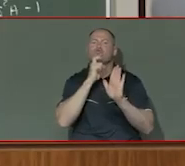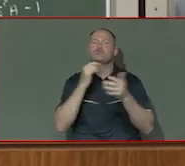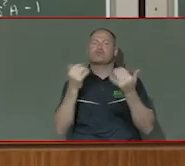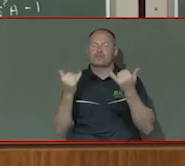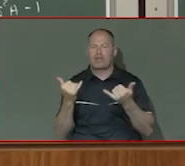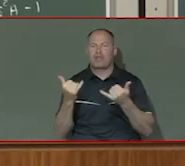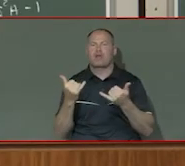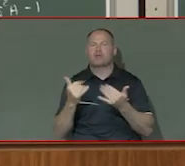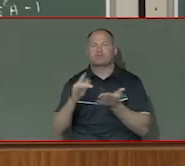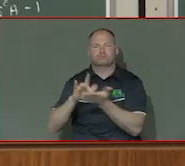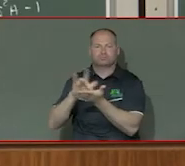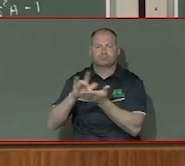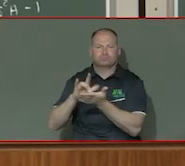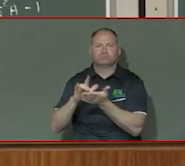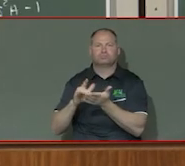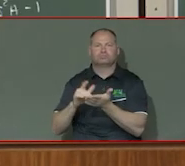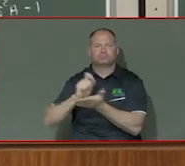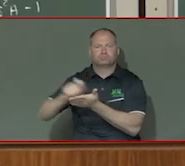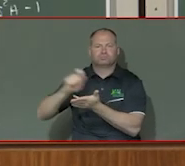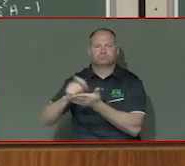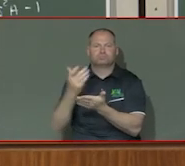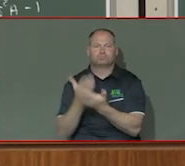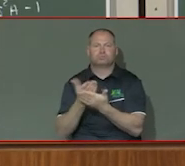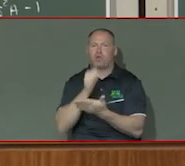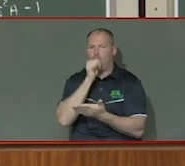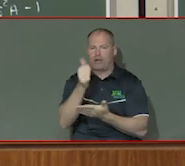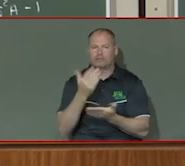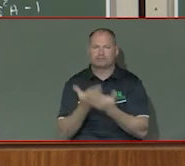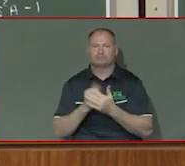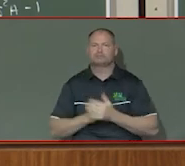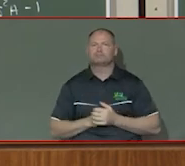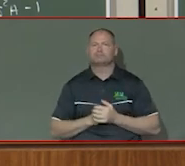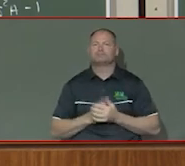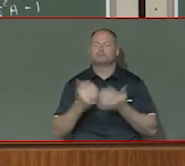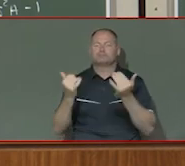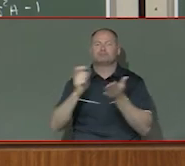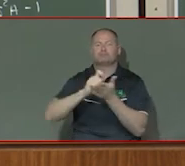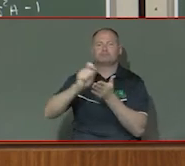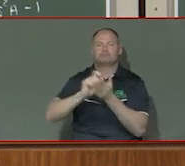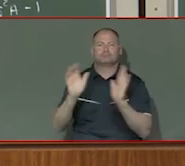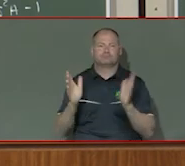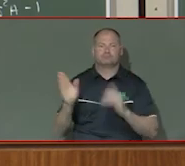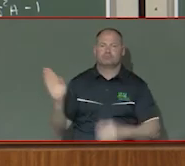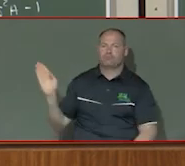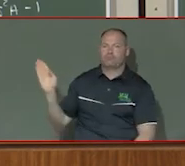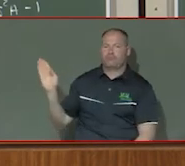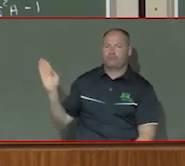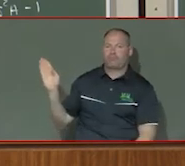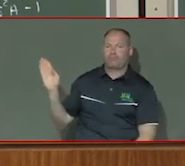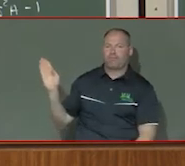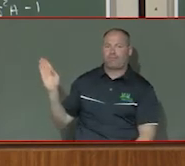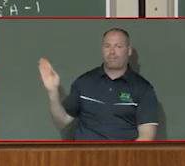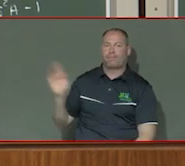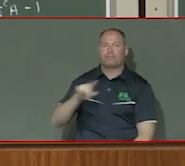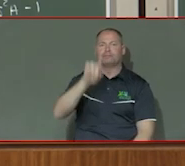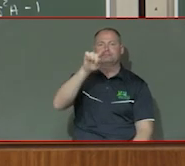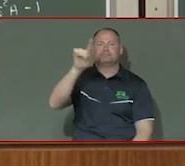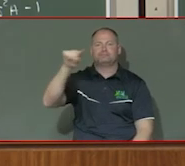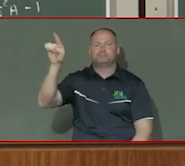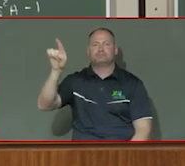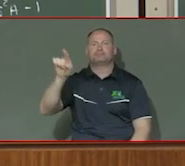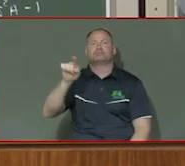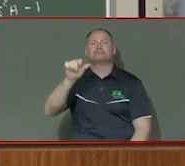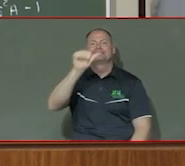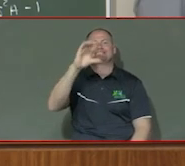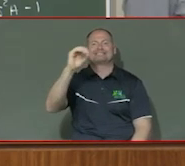angle. So this becomes the sine of 180 degrees plus theta. And theta must be 60